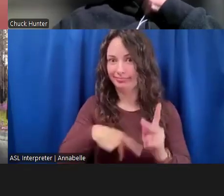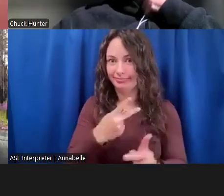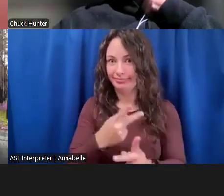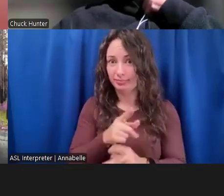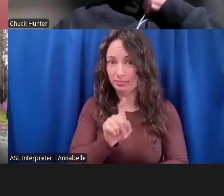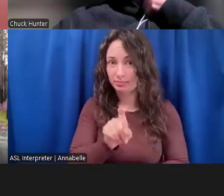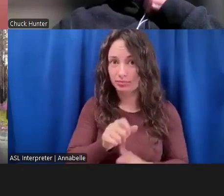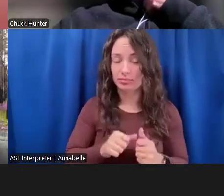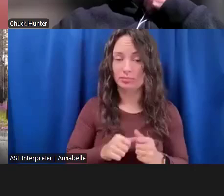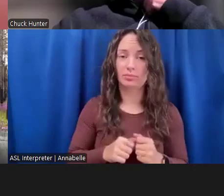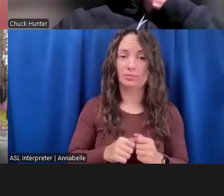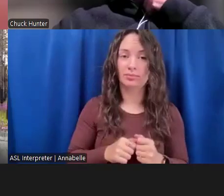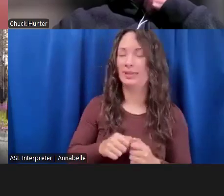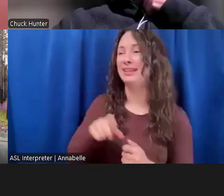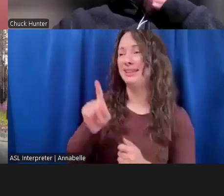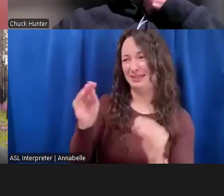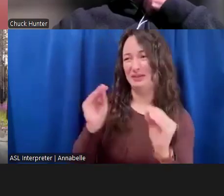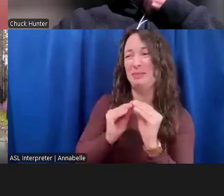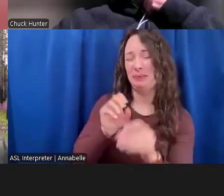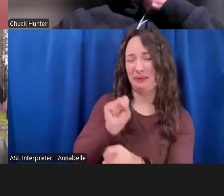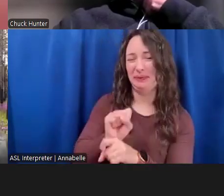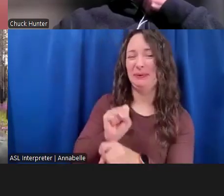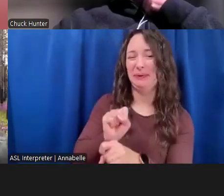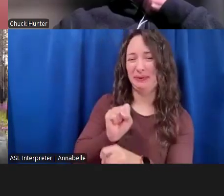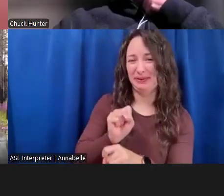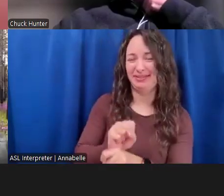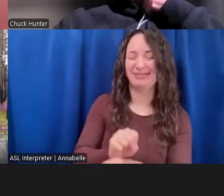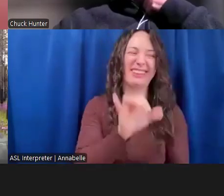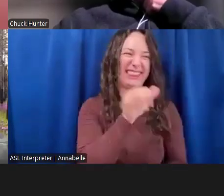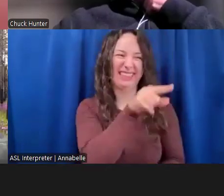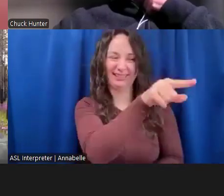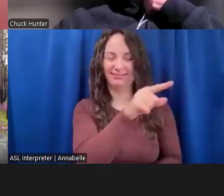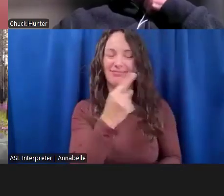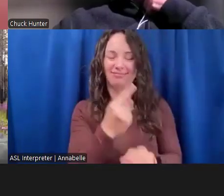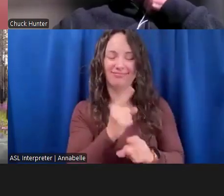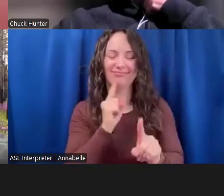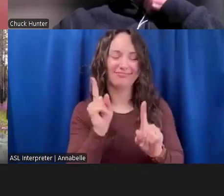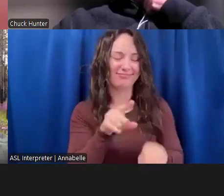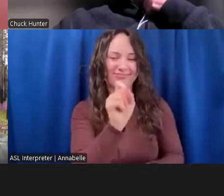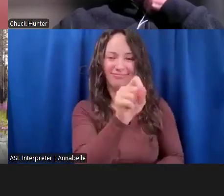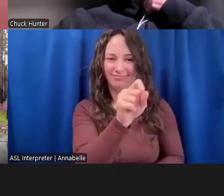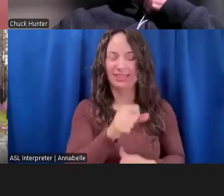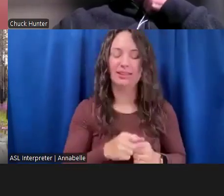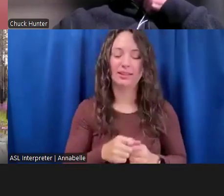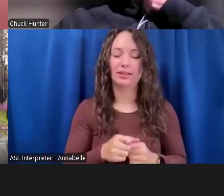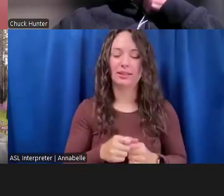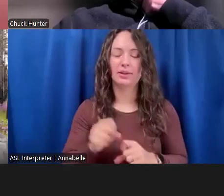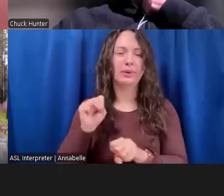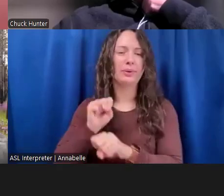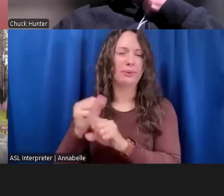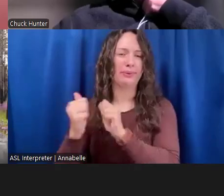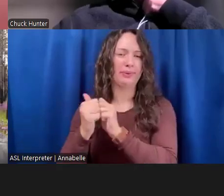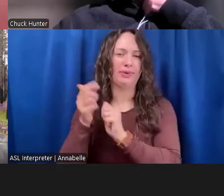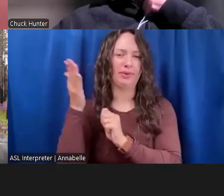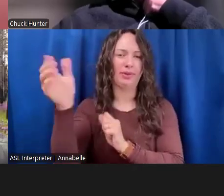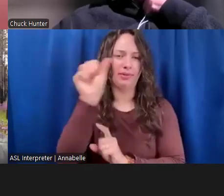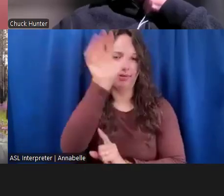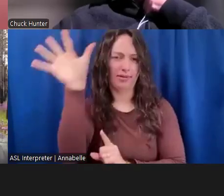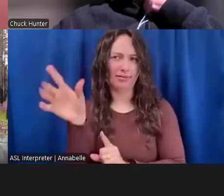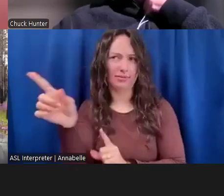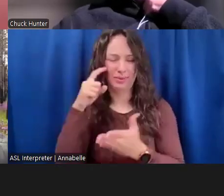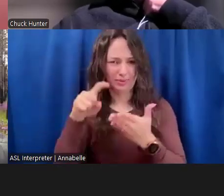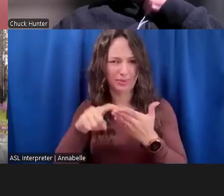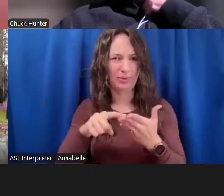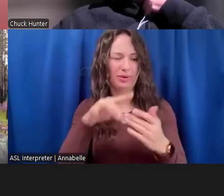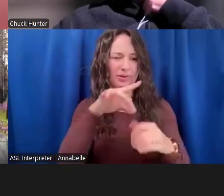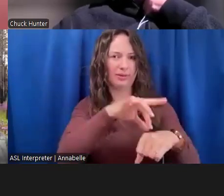Not enough work. Yeah, that is the answer. I know, like, our colleagues in Alaska really seeing the effects of climate change